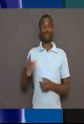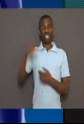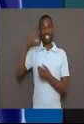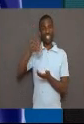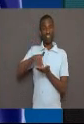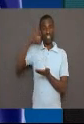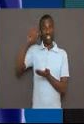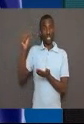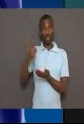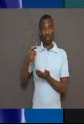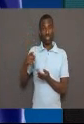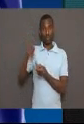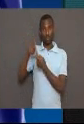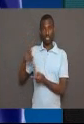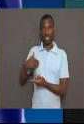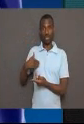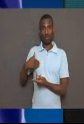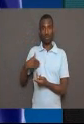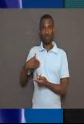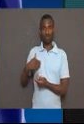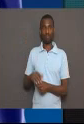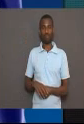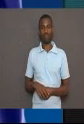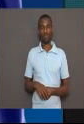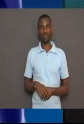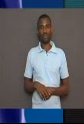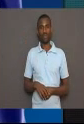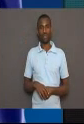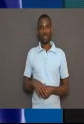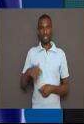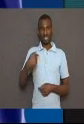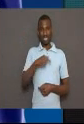pressure than is found in the air around us.